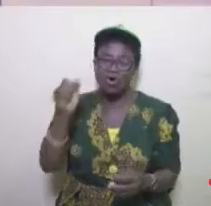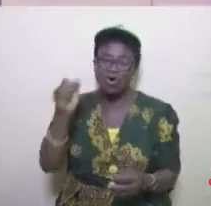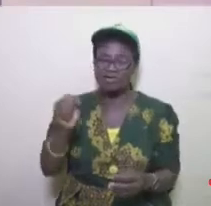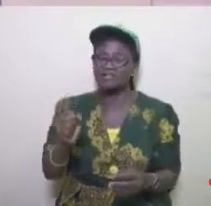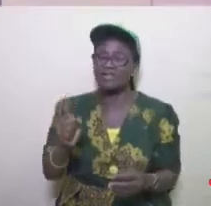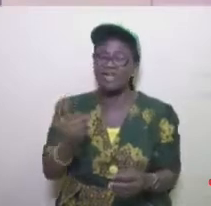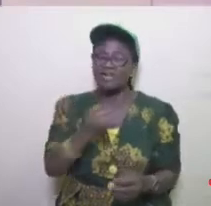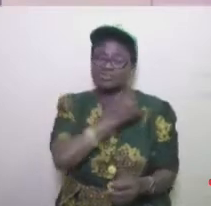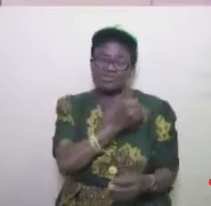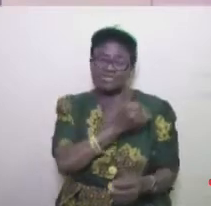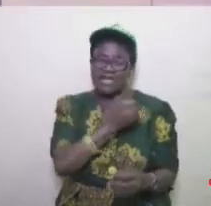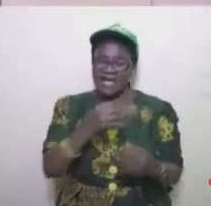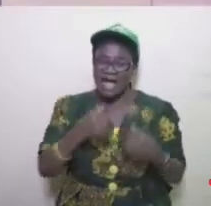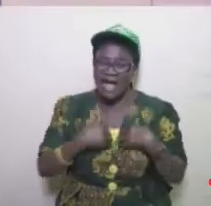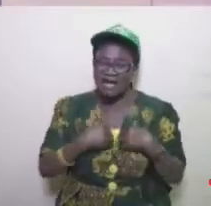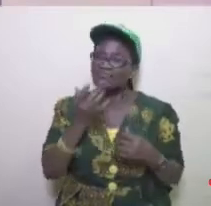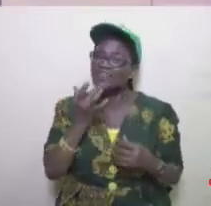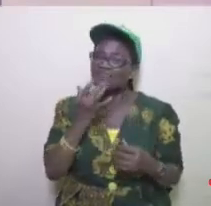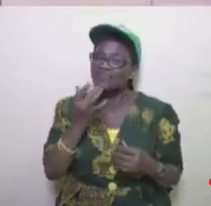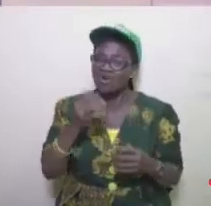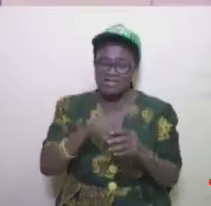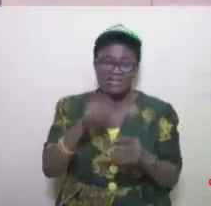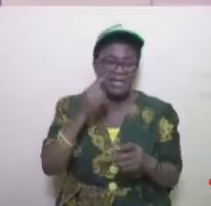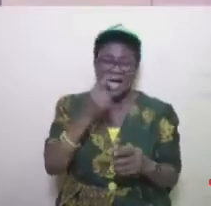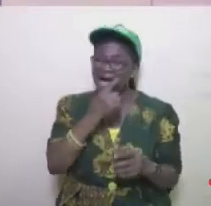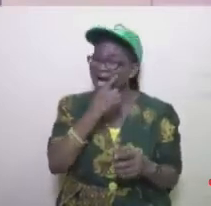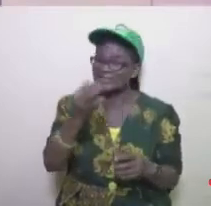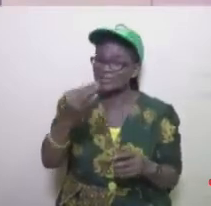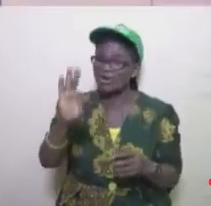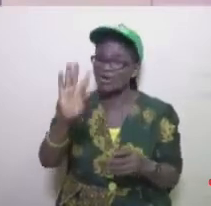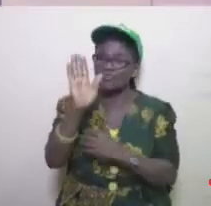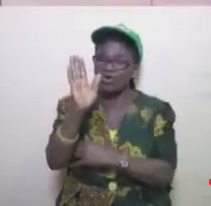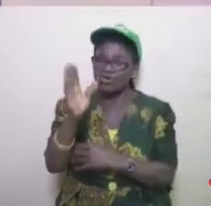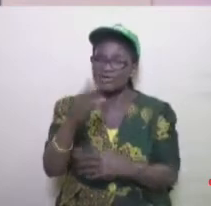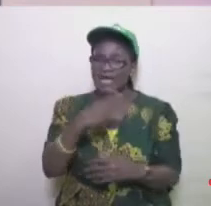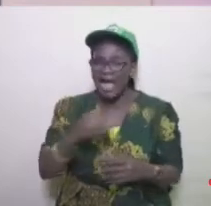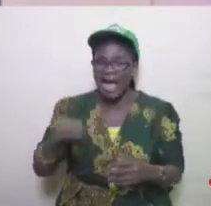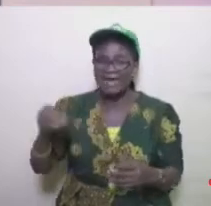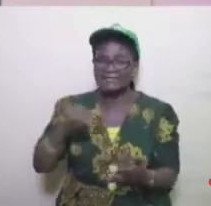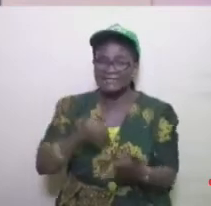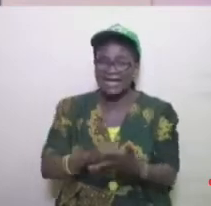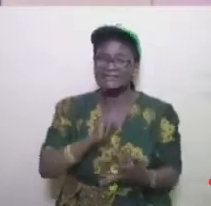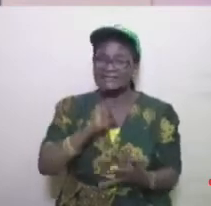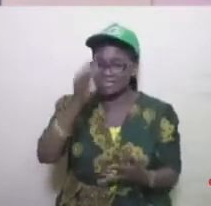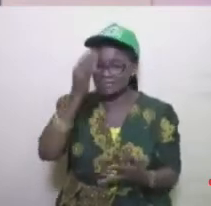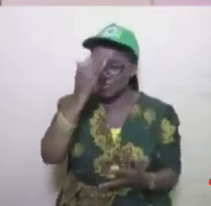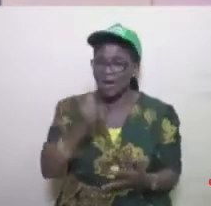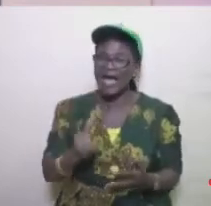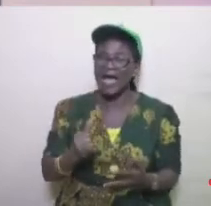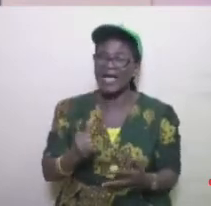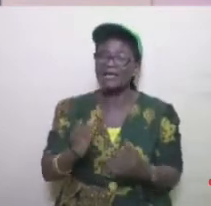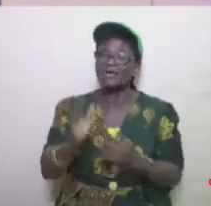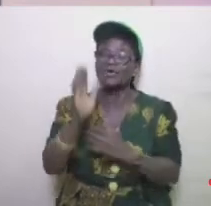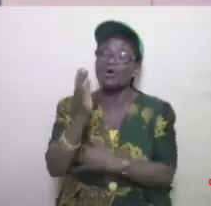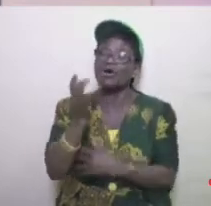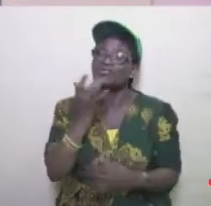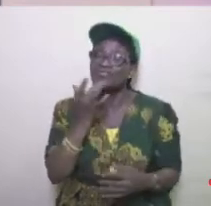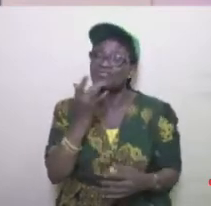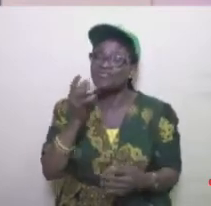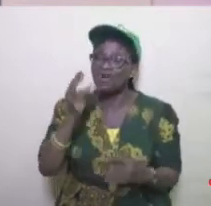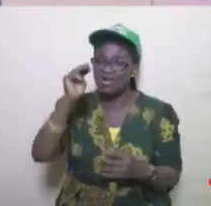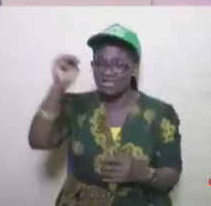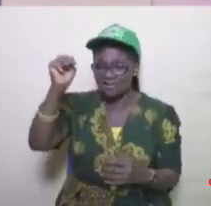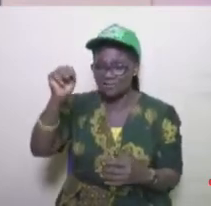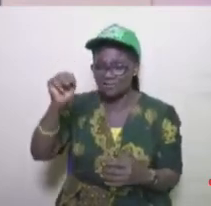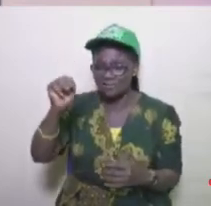Joseph had favor in the eyes of God, and that's why God favored him before his father.